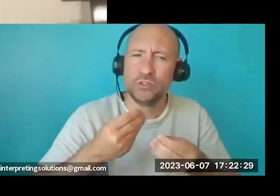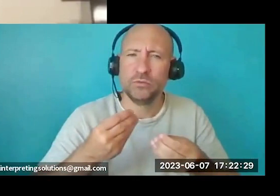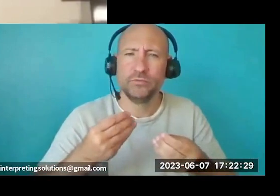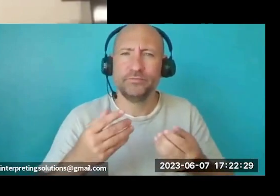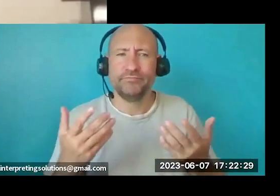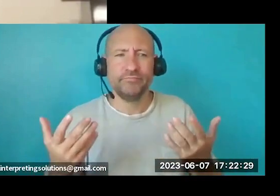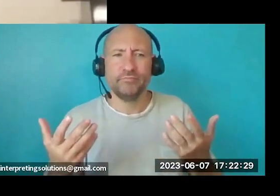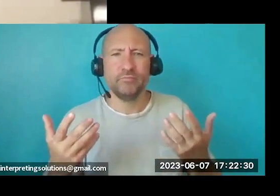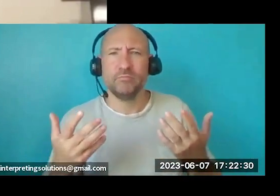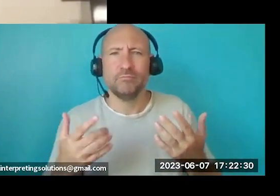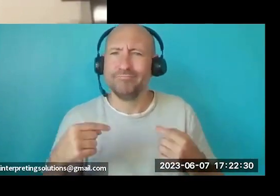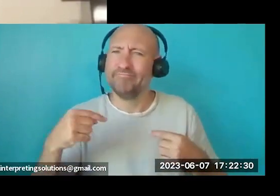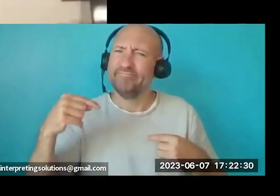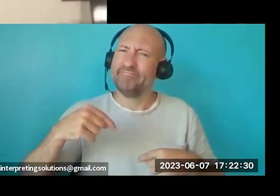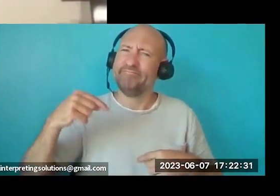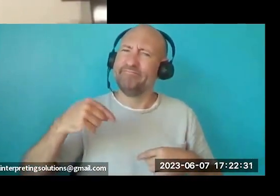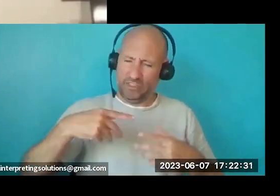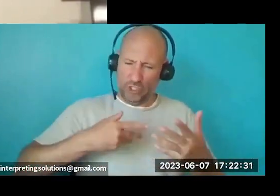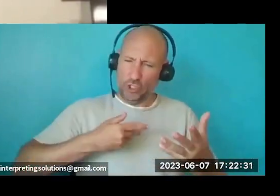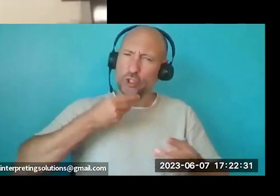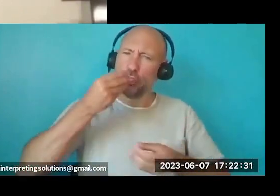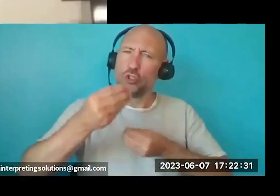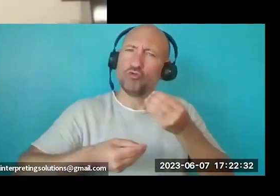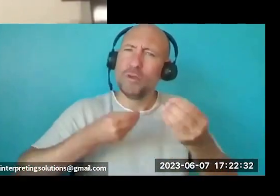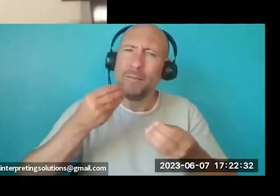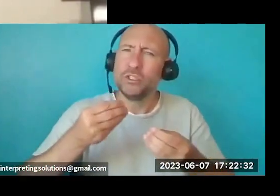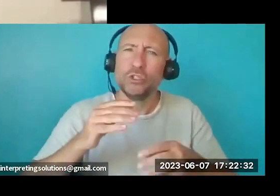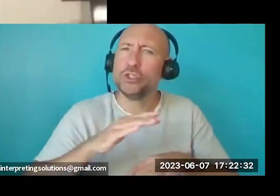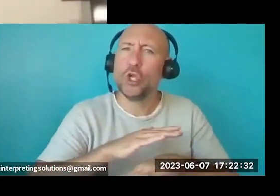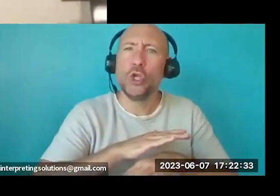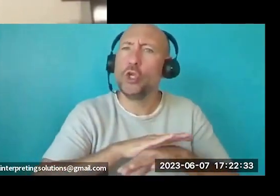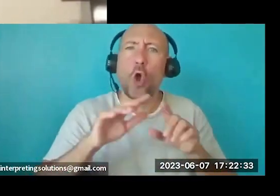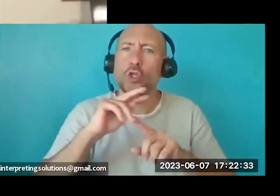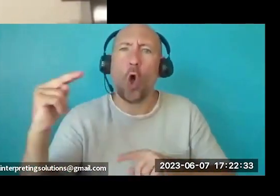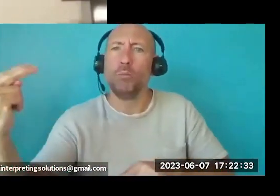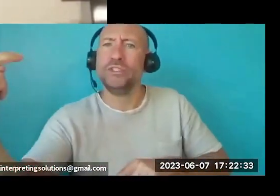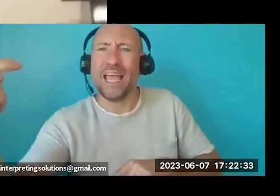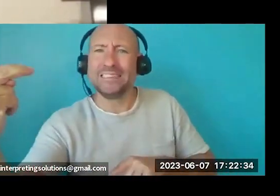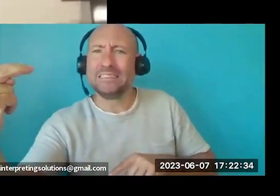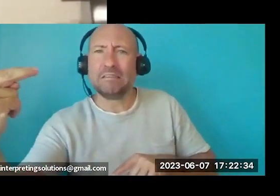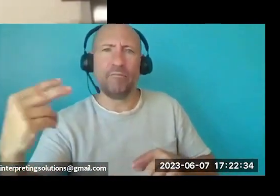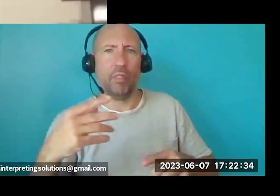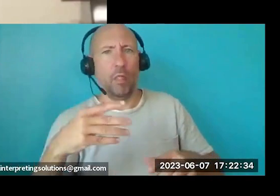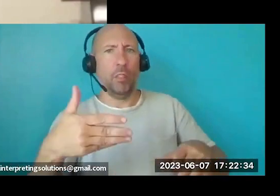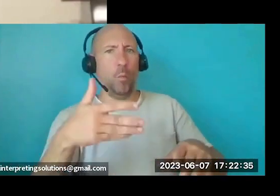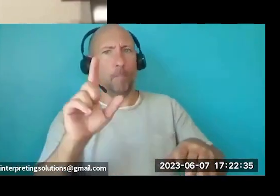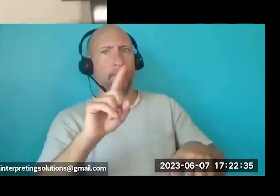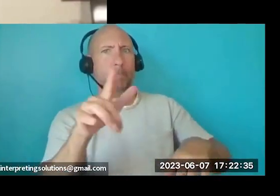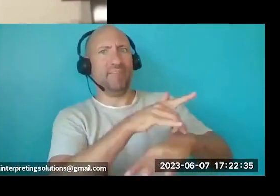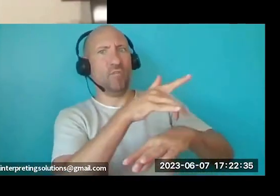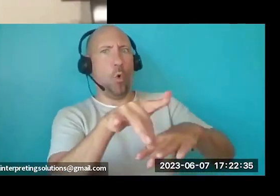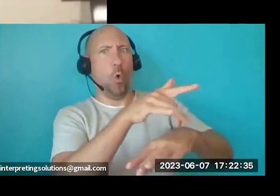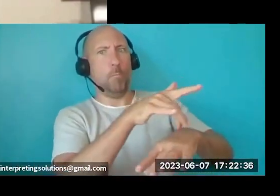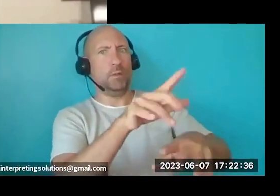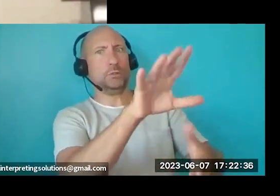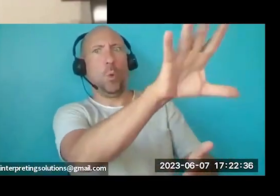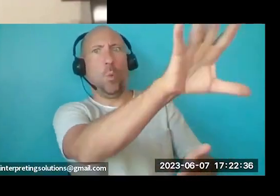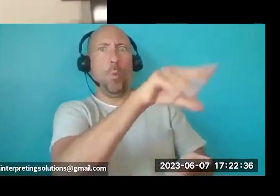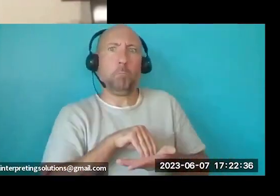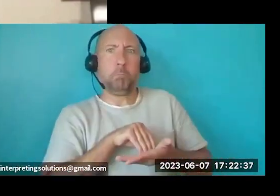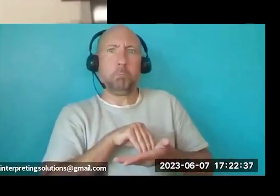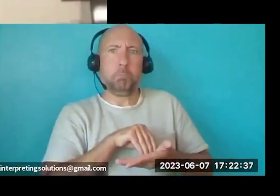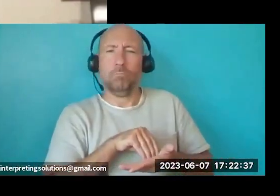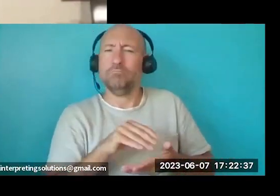not objective descriptions of the performance, because we do